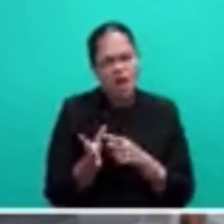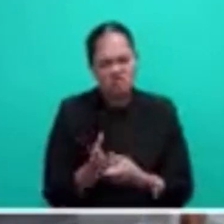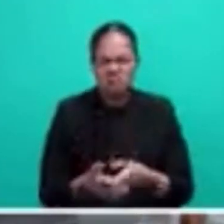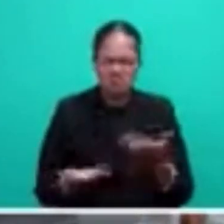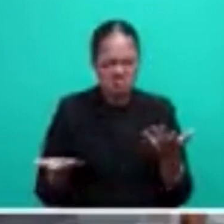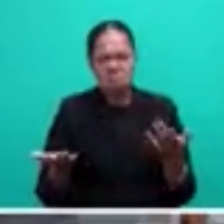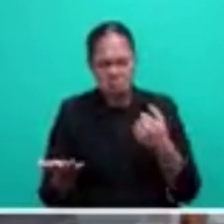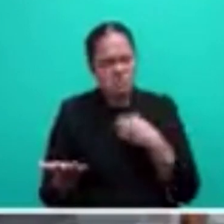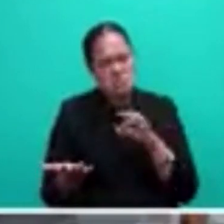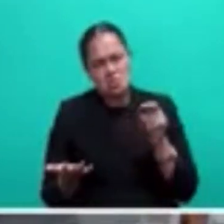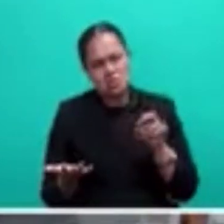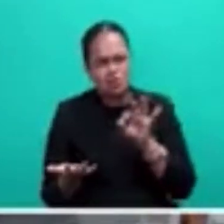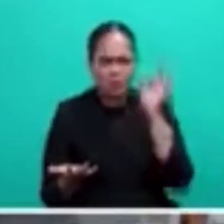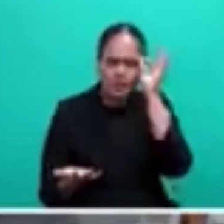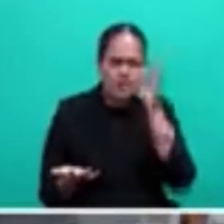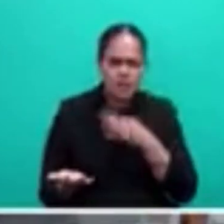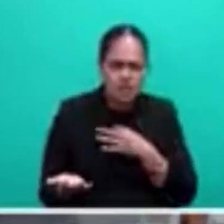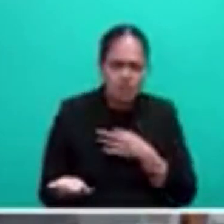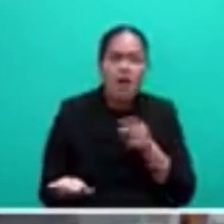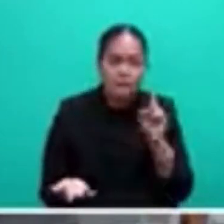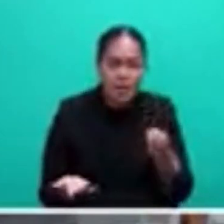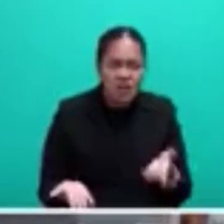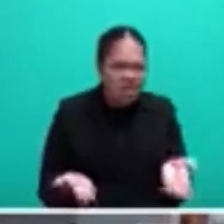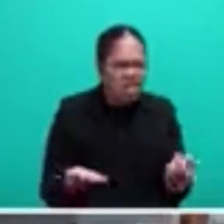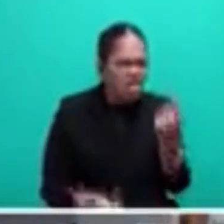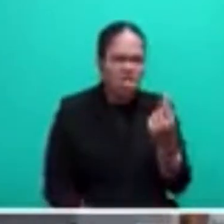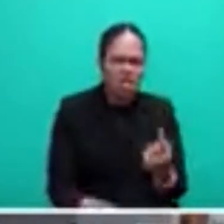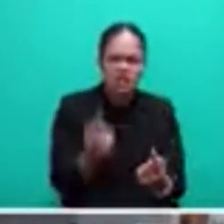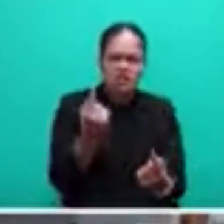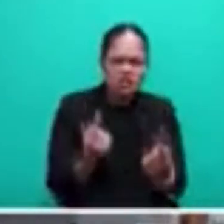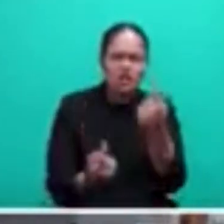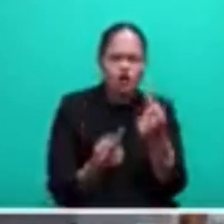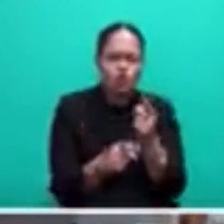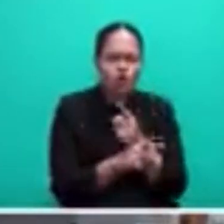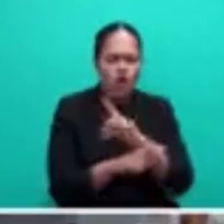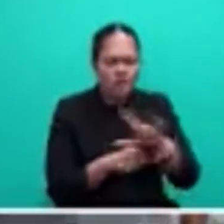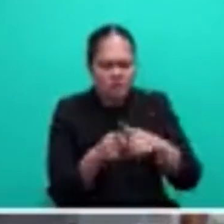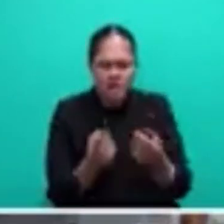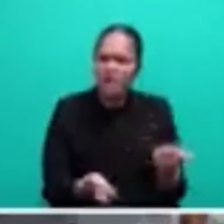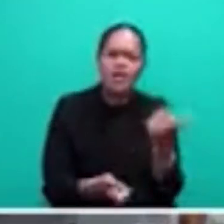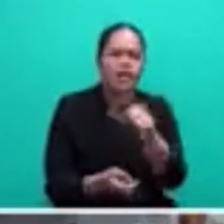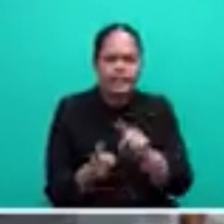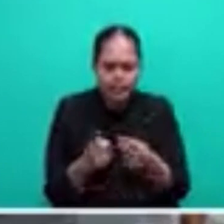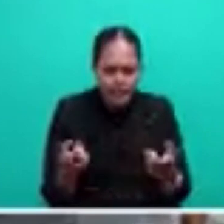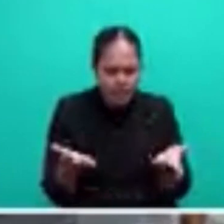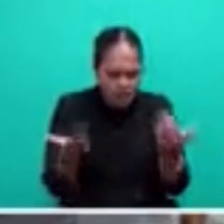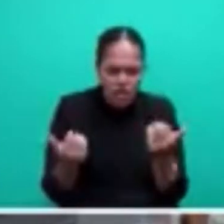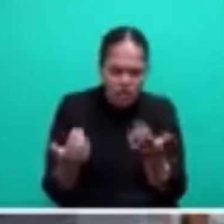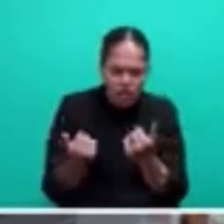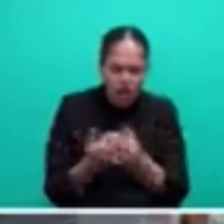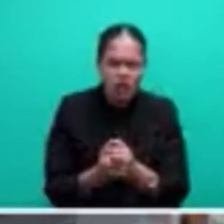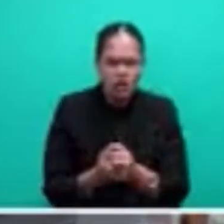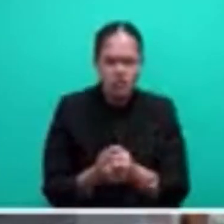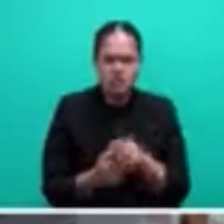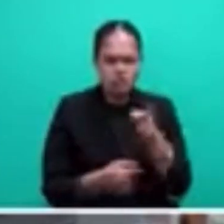believe in it. Well, but you all get up and talk about everything and anything. So they become